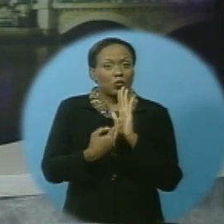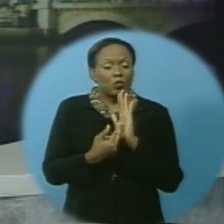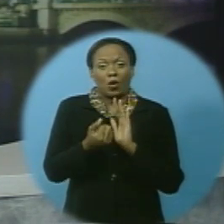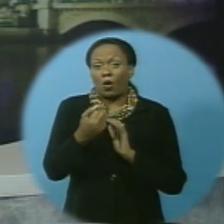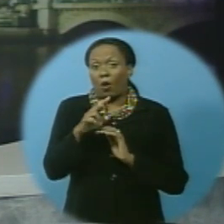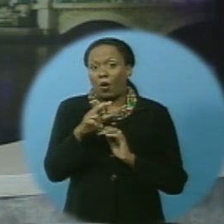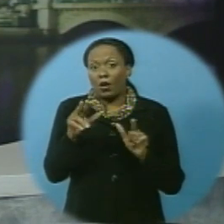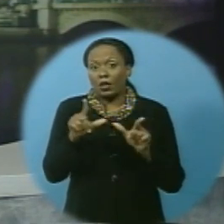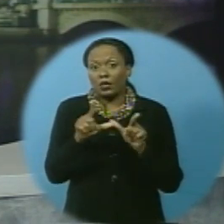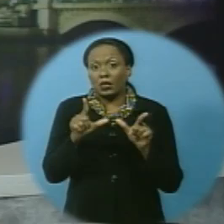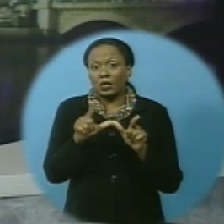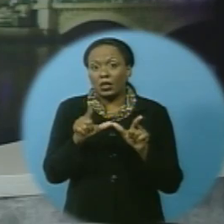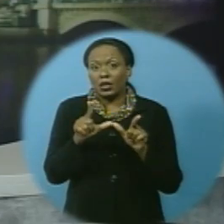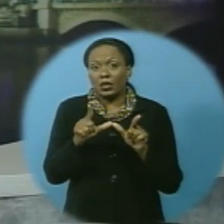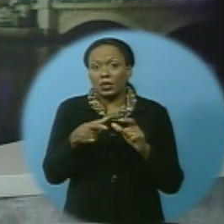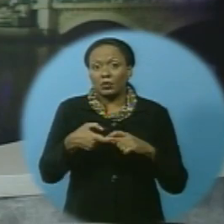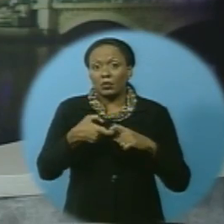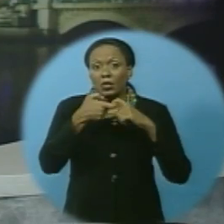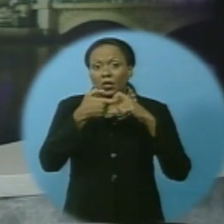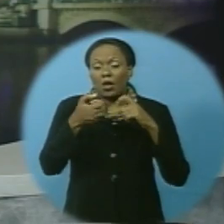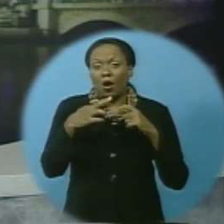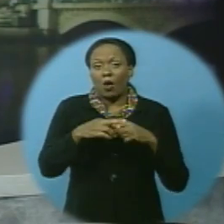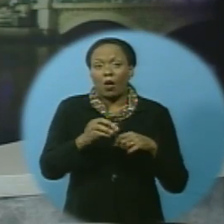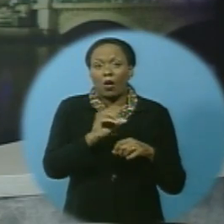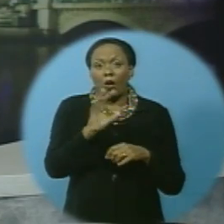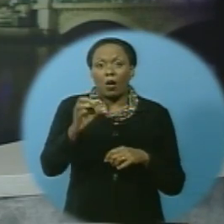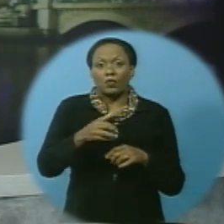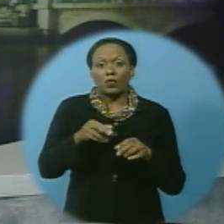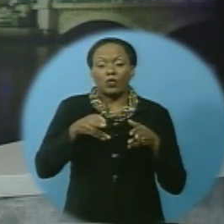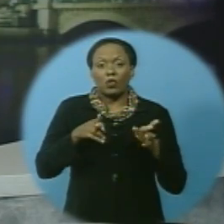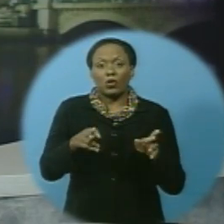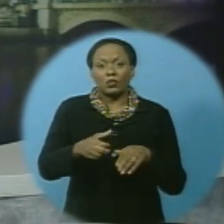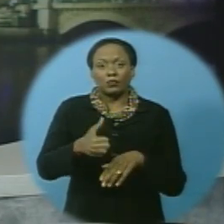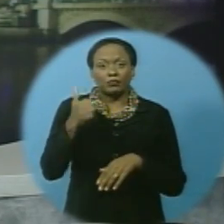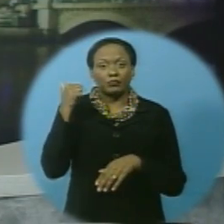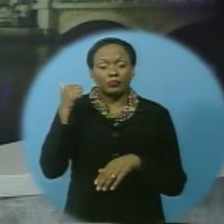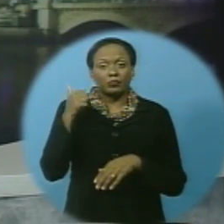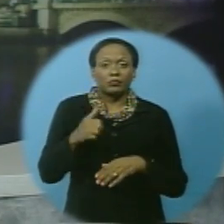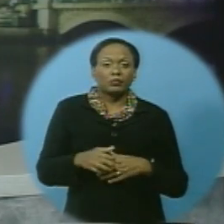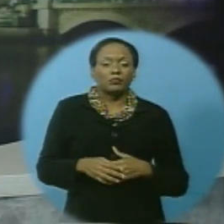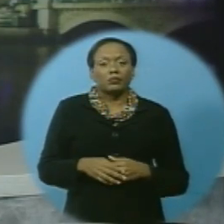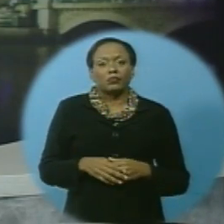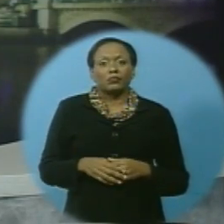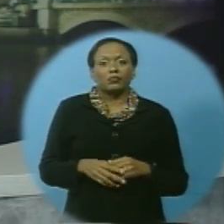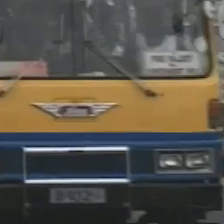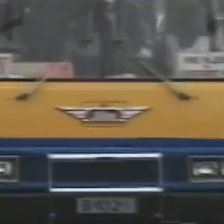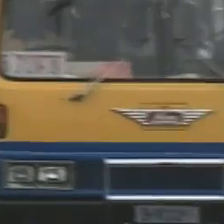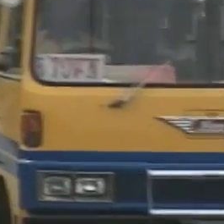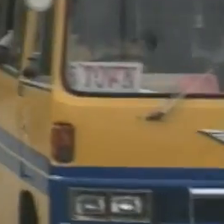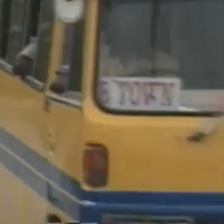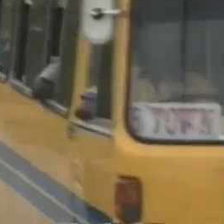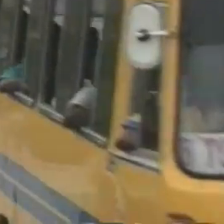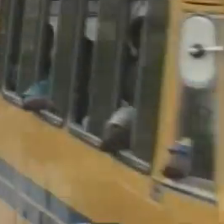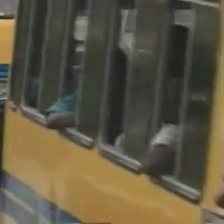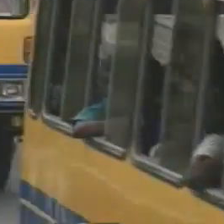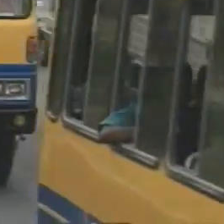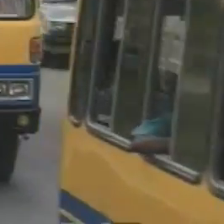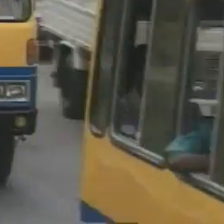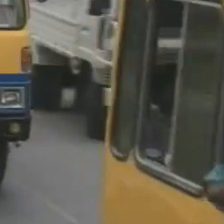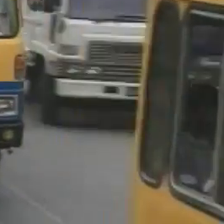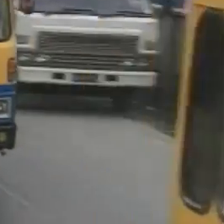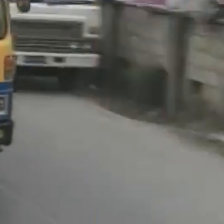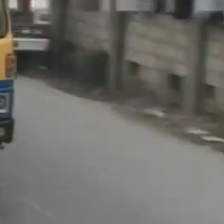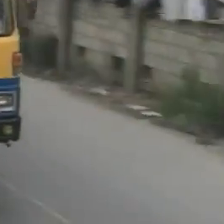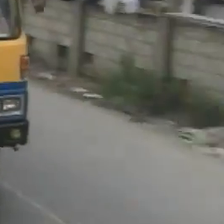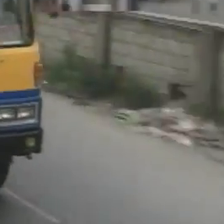licenses suspended or units pulled off the road. Peter Thorne has the story. The strong warning to PSV owners has been issued by the